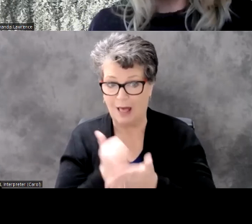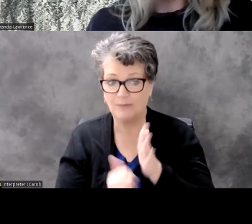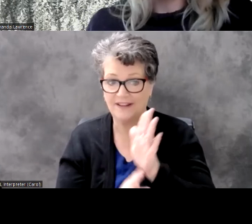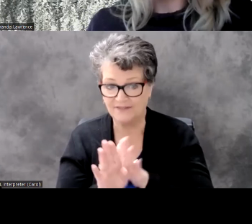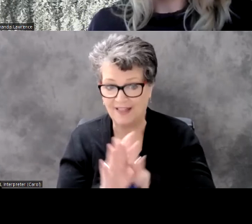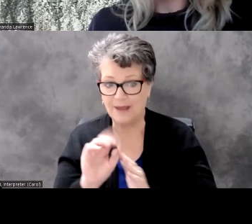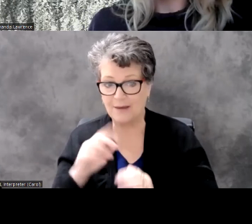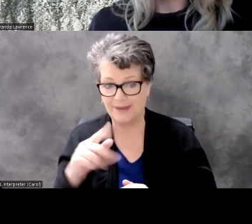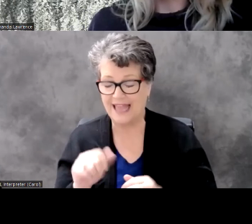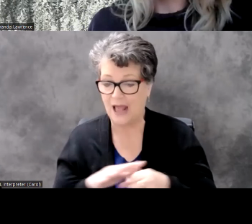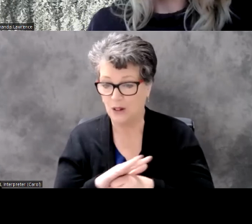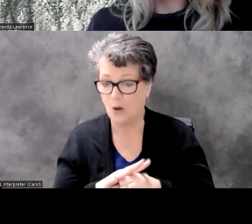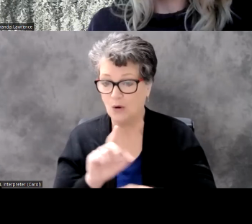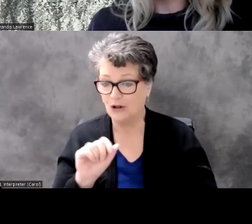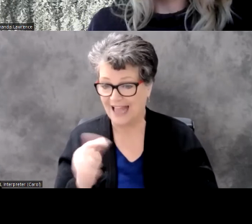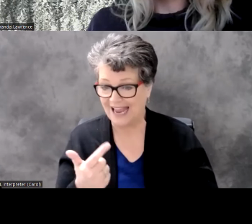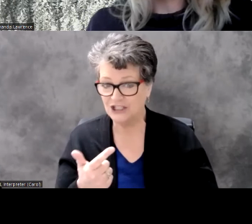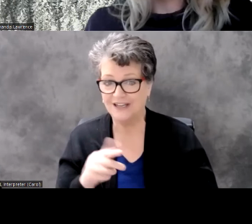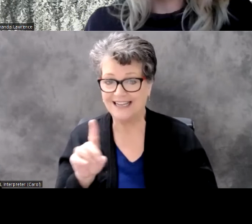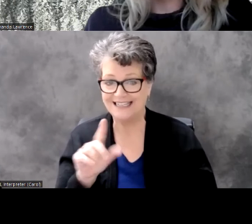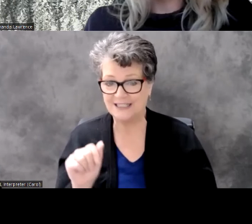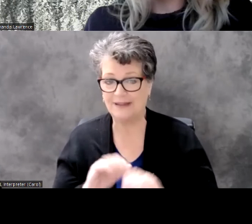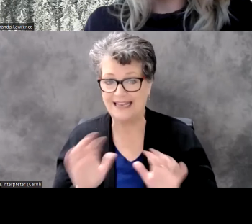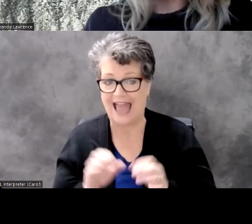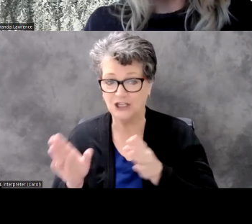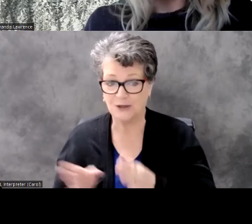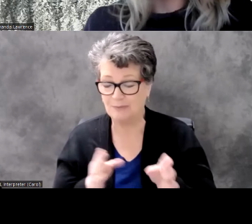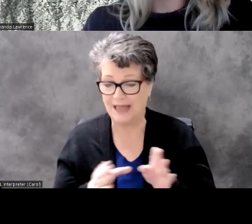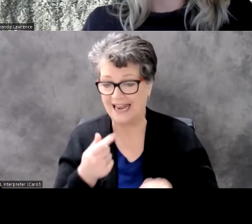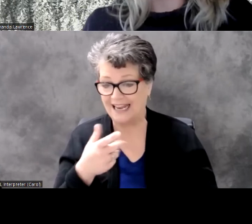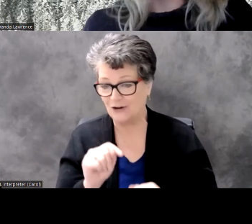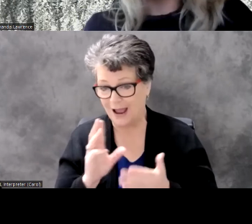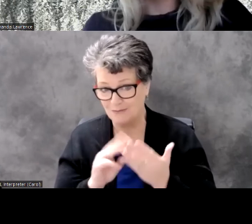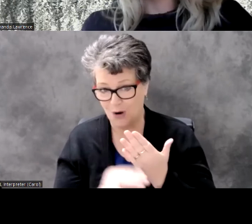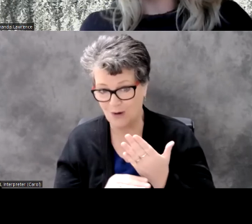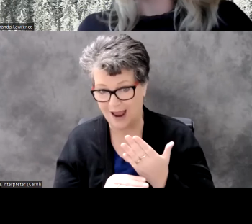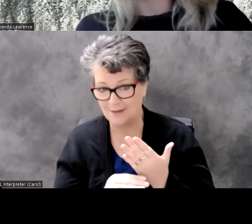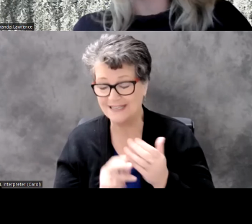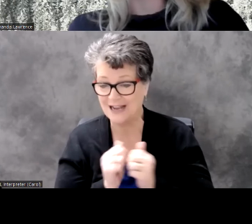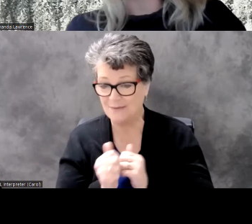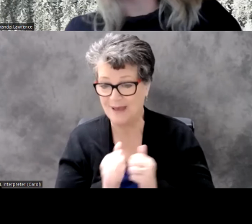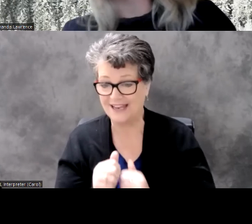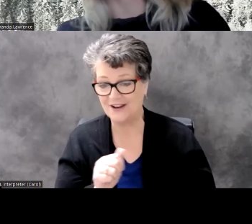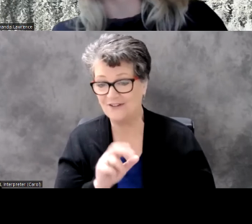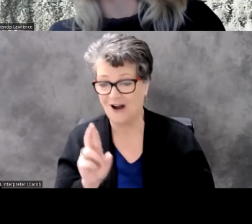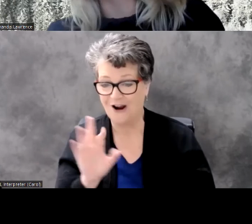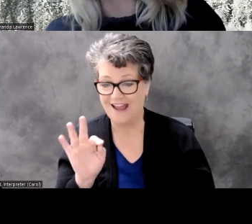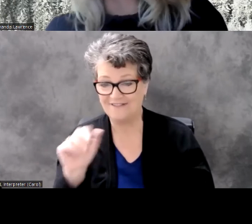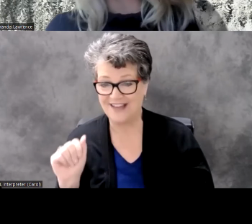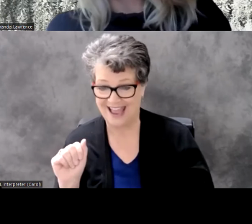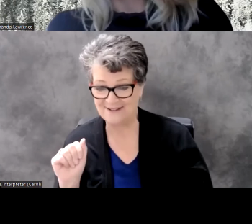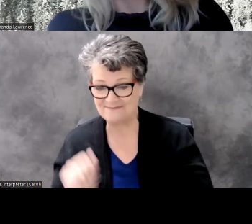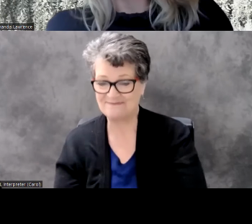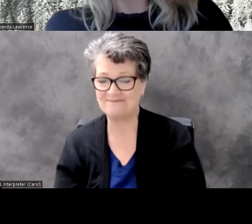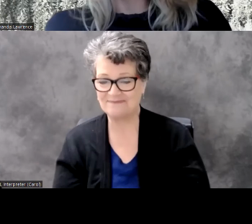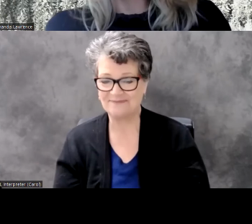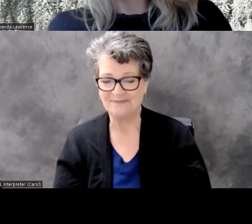of our MPA local aging and disability action planning grant programs competitive RFA? That was a mouthful.